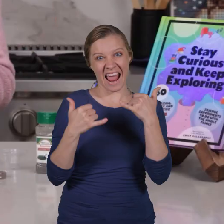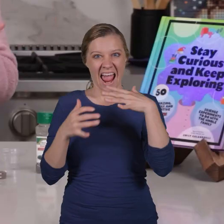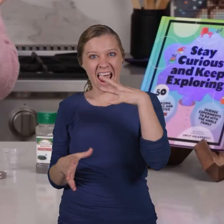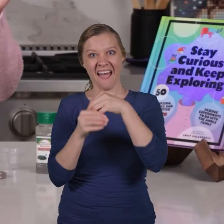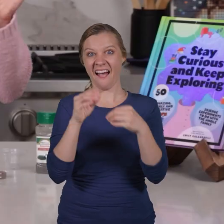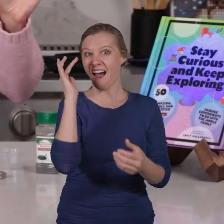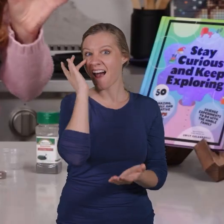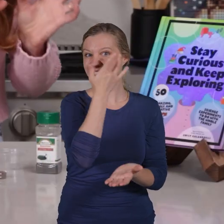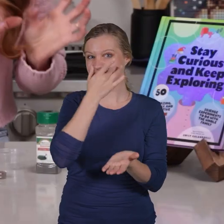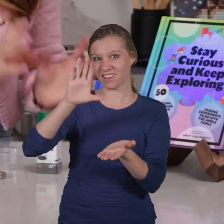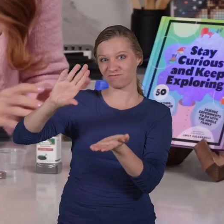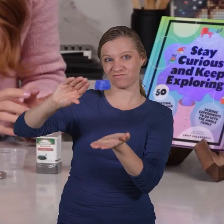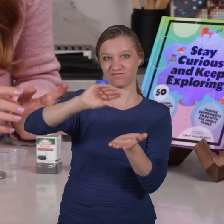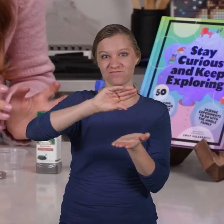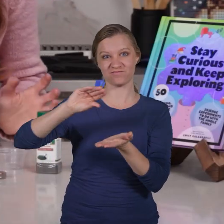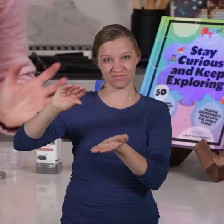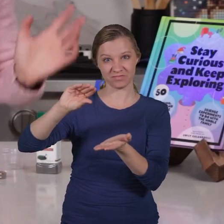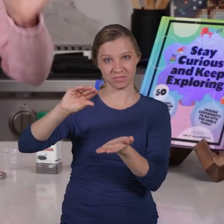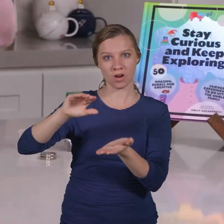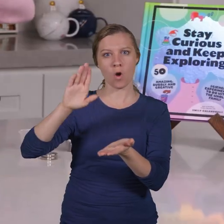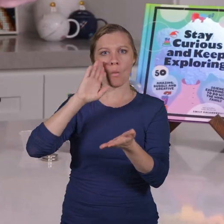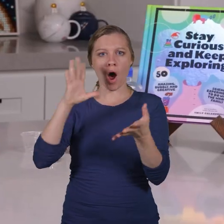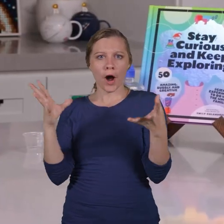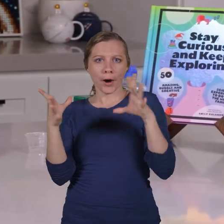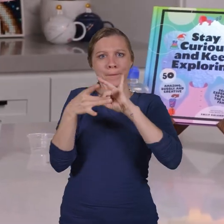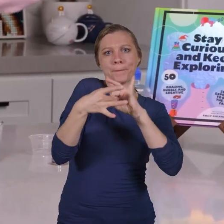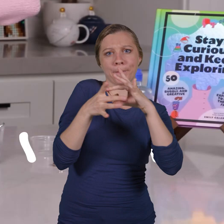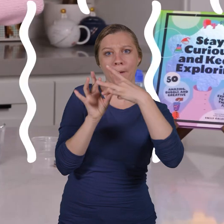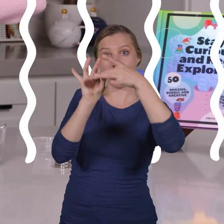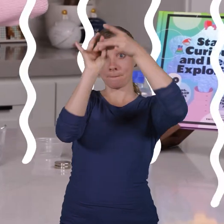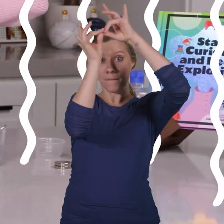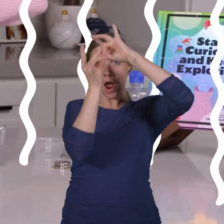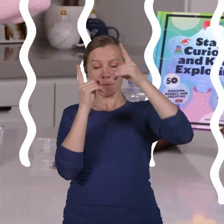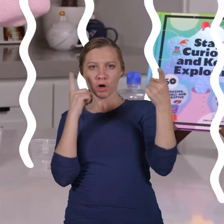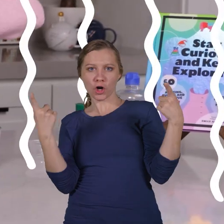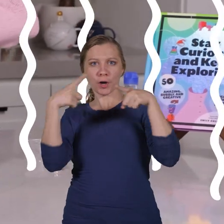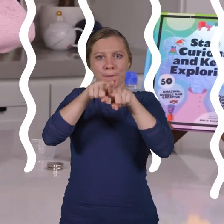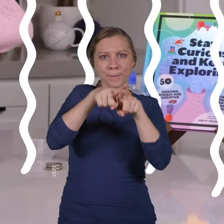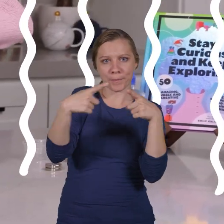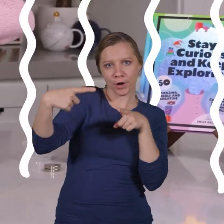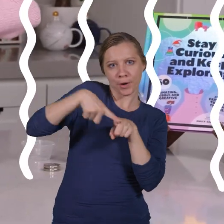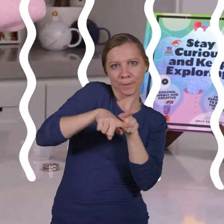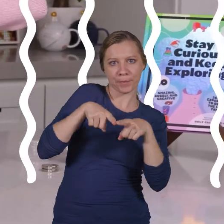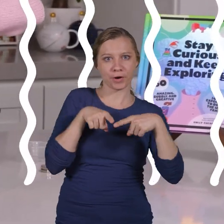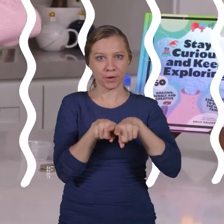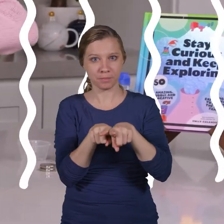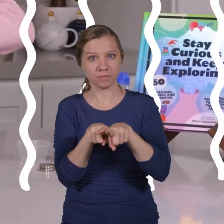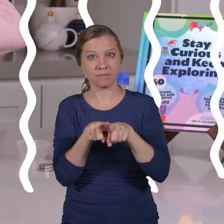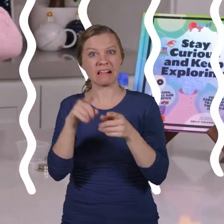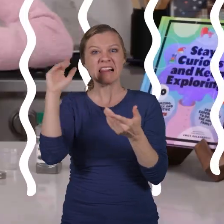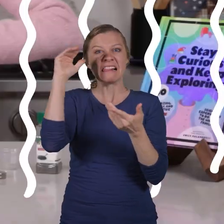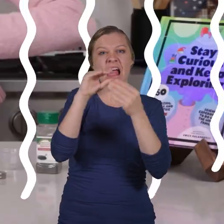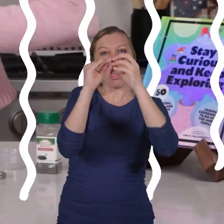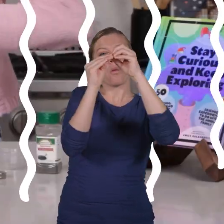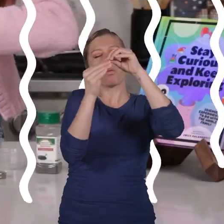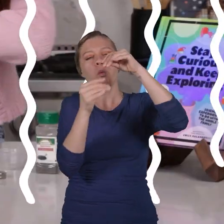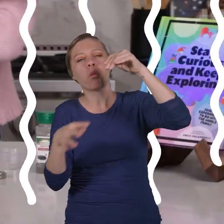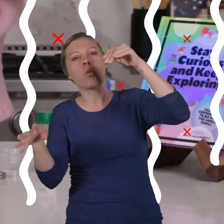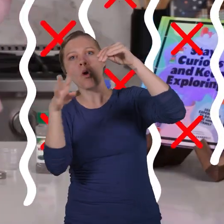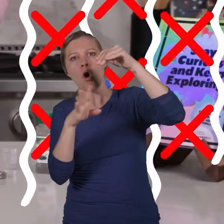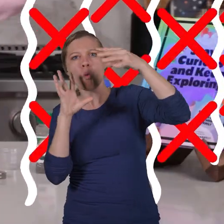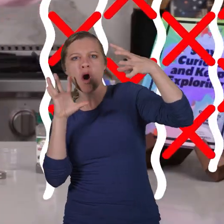And finally, we are going to add our contact solution. This is going to cross-link those molecules in our polymer, making it